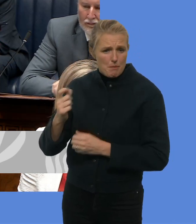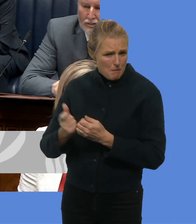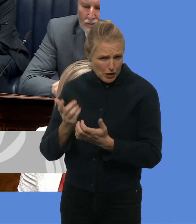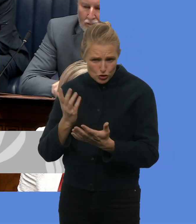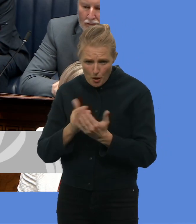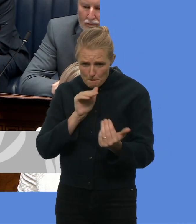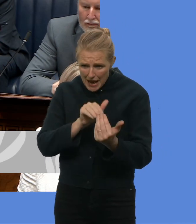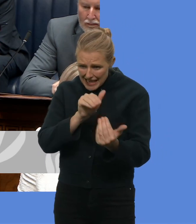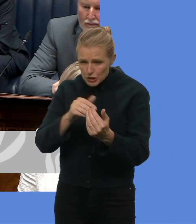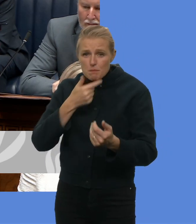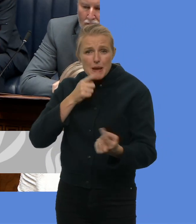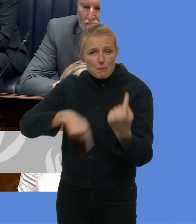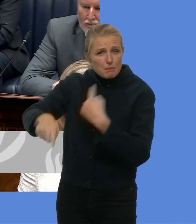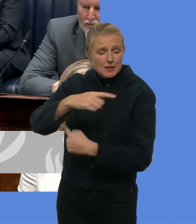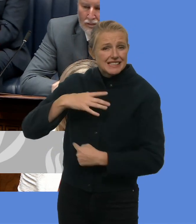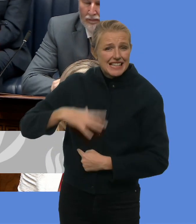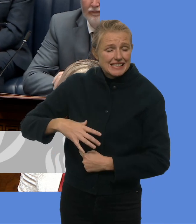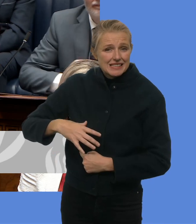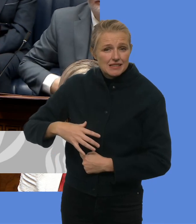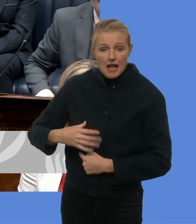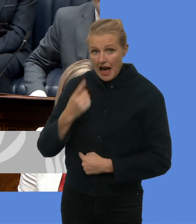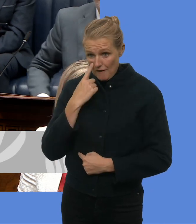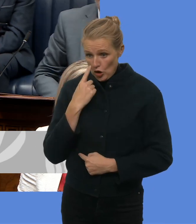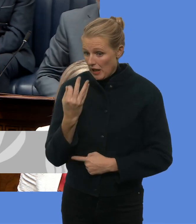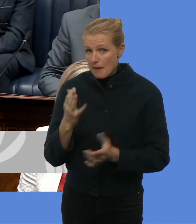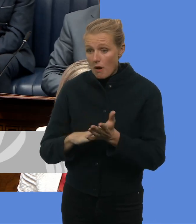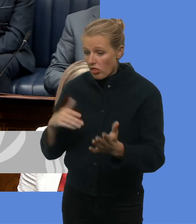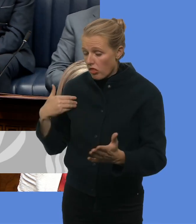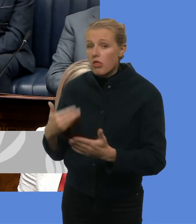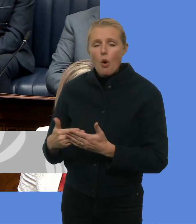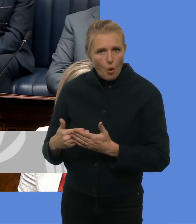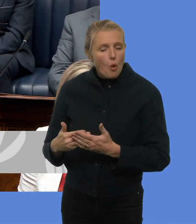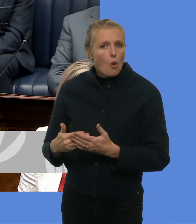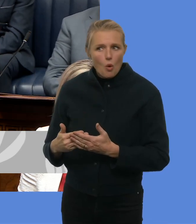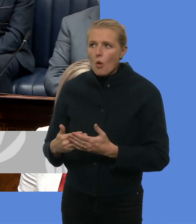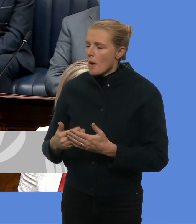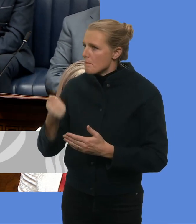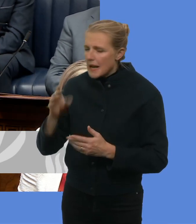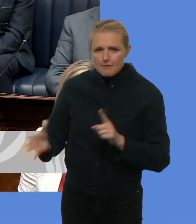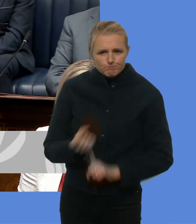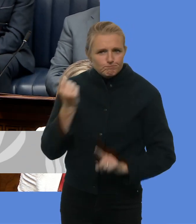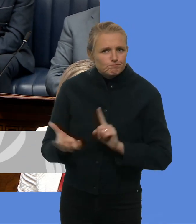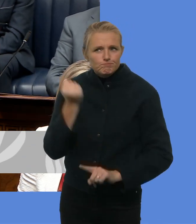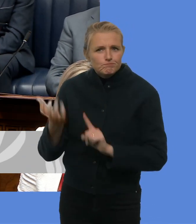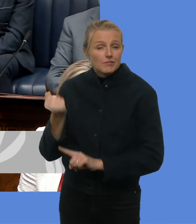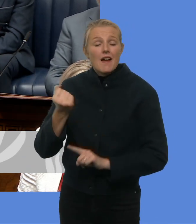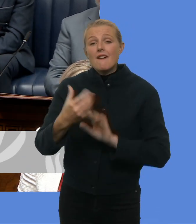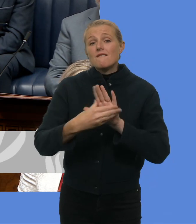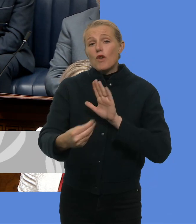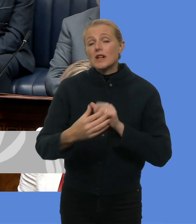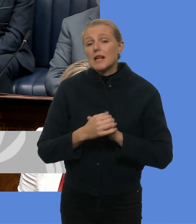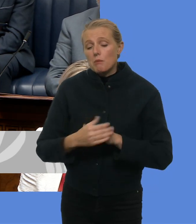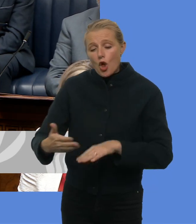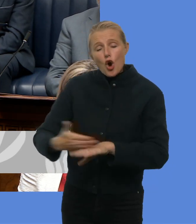serve. And over the past 8 months, I think there's clear evidence that we have been able to do that. I cite for the member's benefit the Early Learning